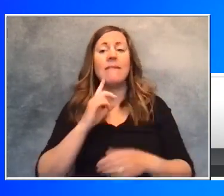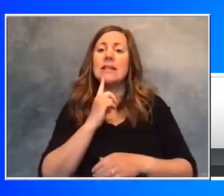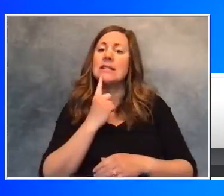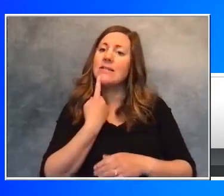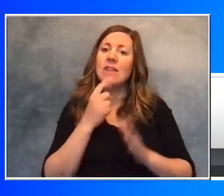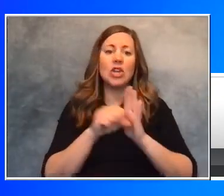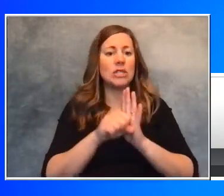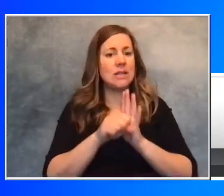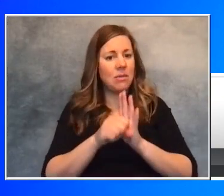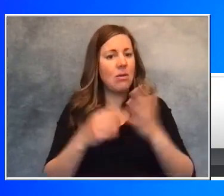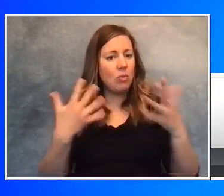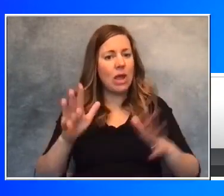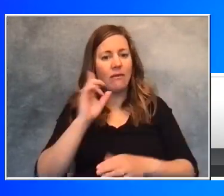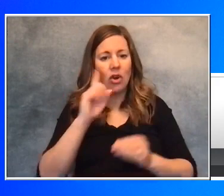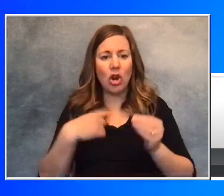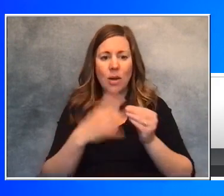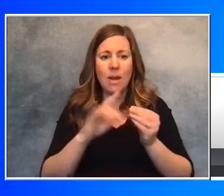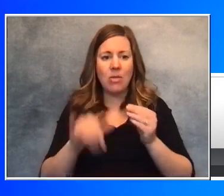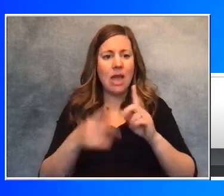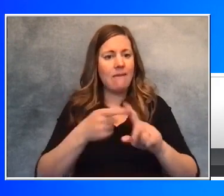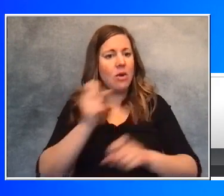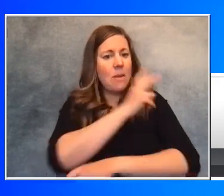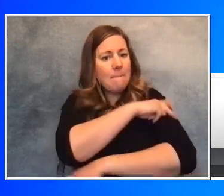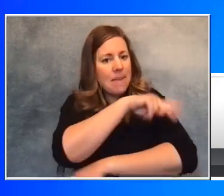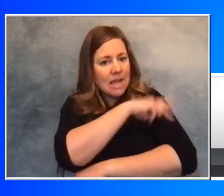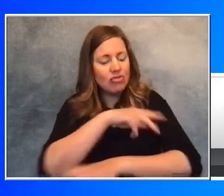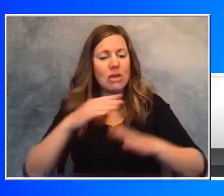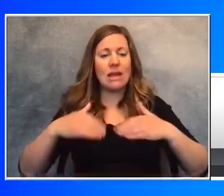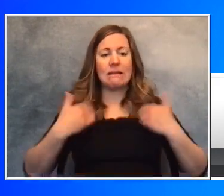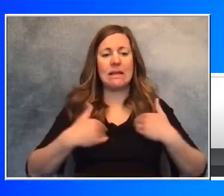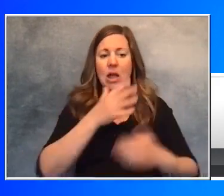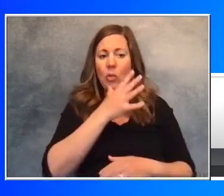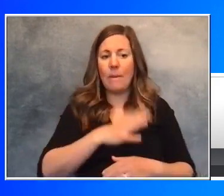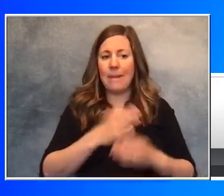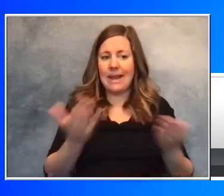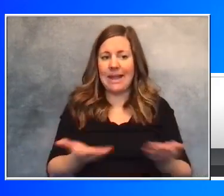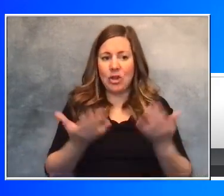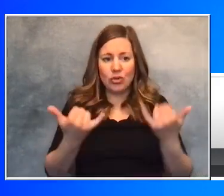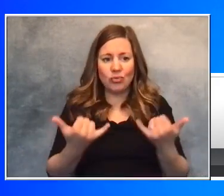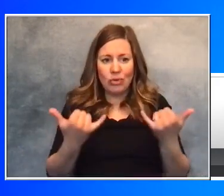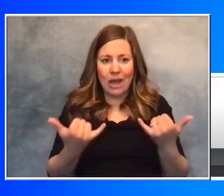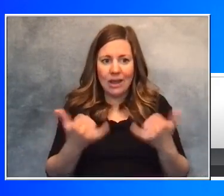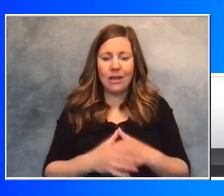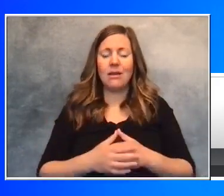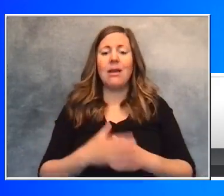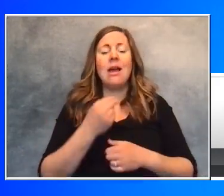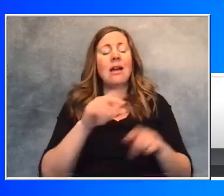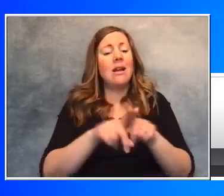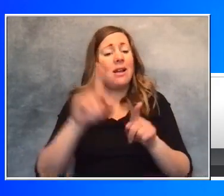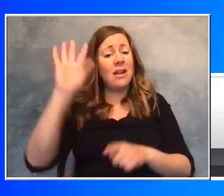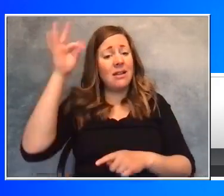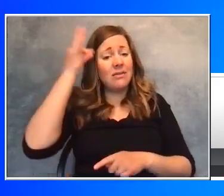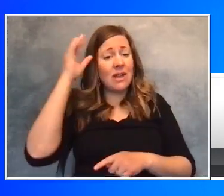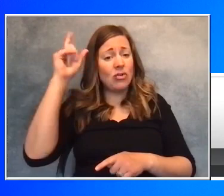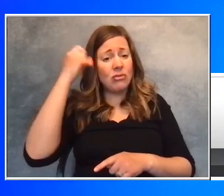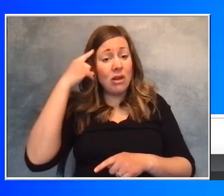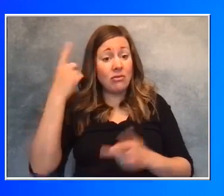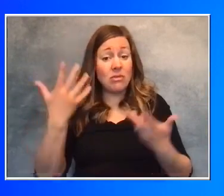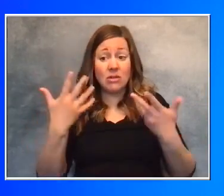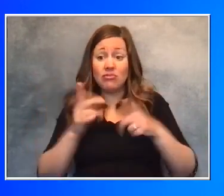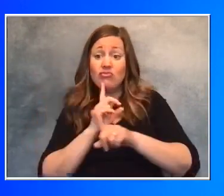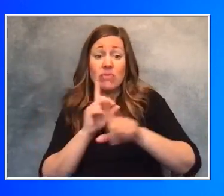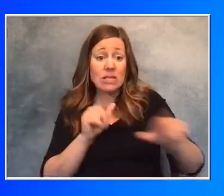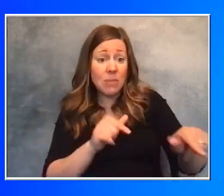heard from that from the patients, the young women that were on the show today. And the federal government is responding